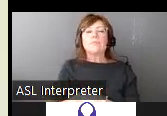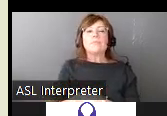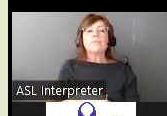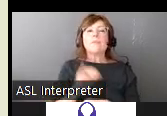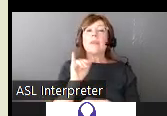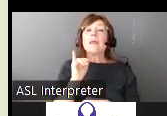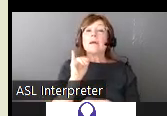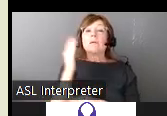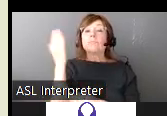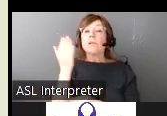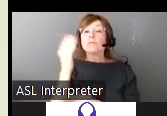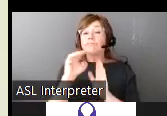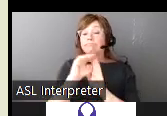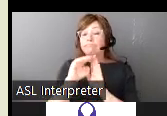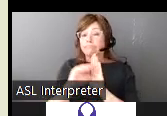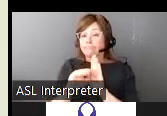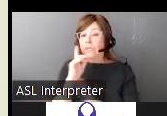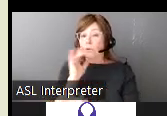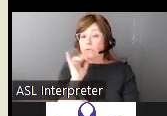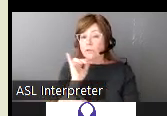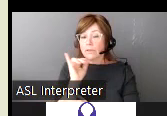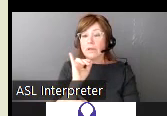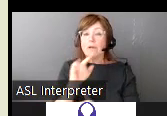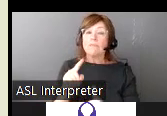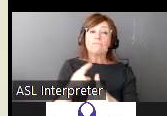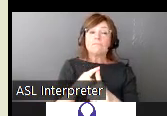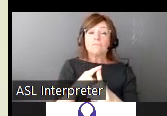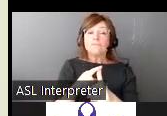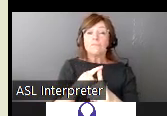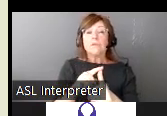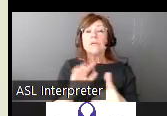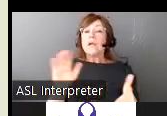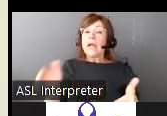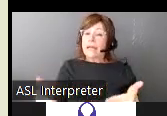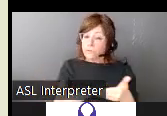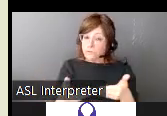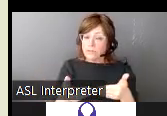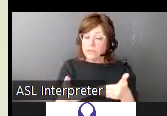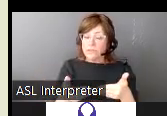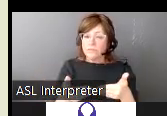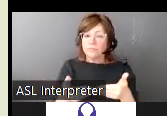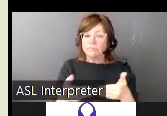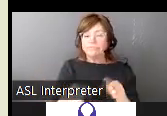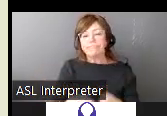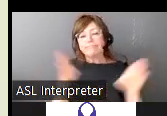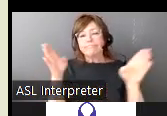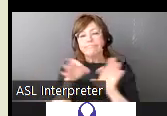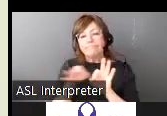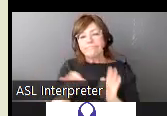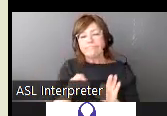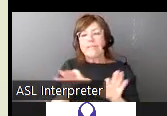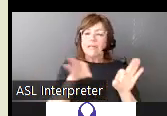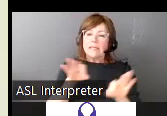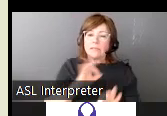our presentation. First, I will give you an introduction and describe our research